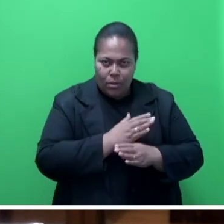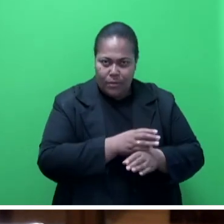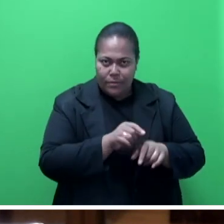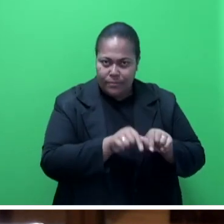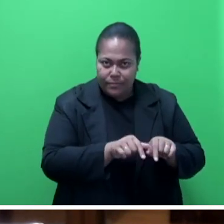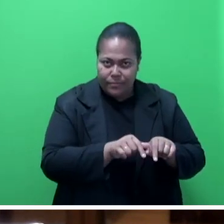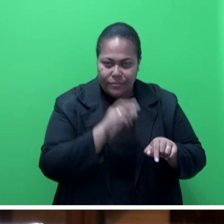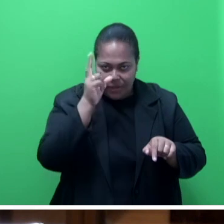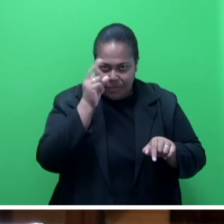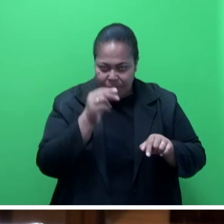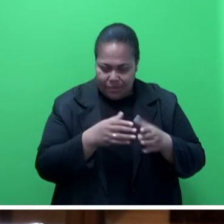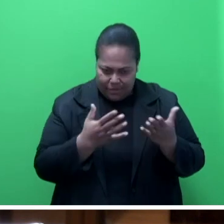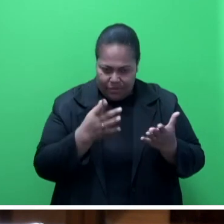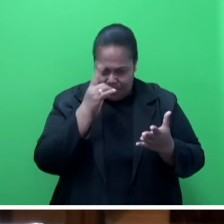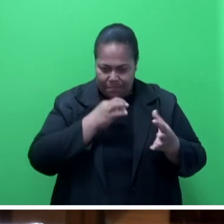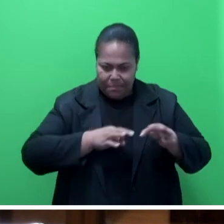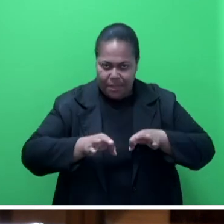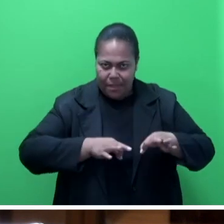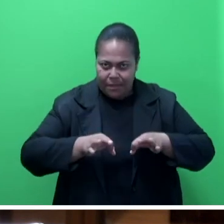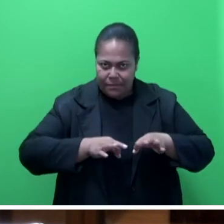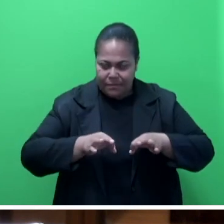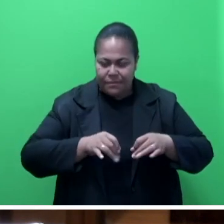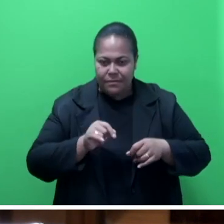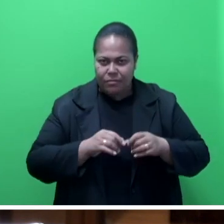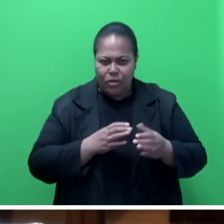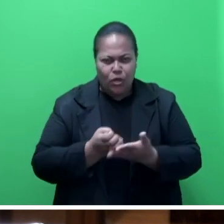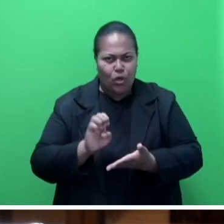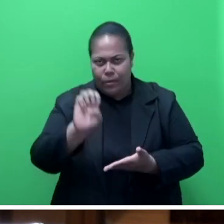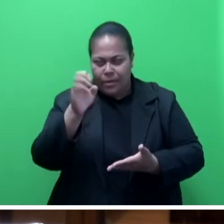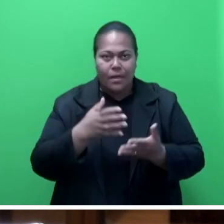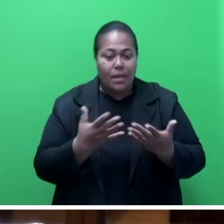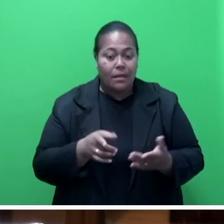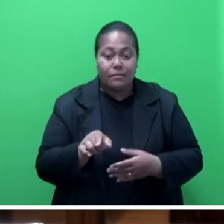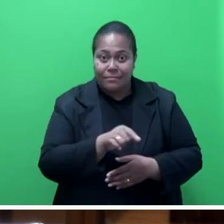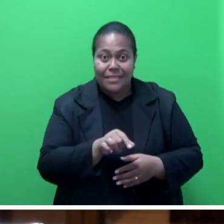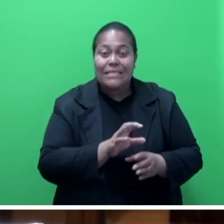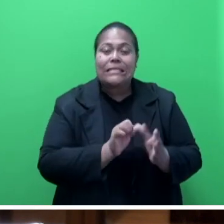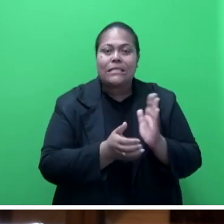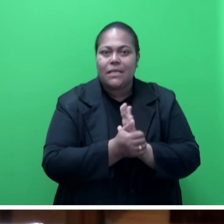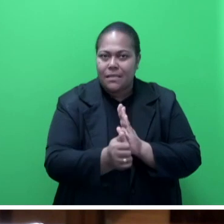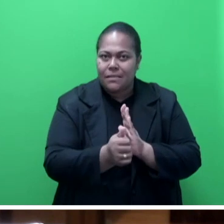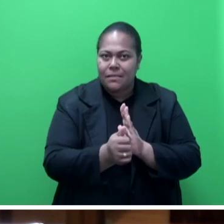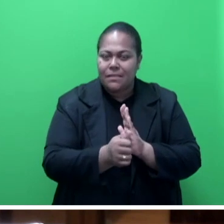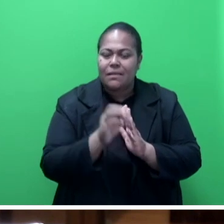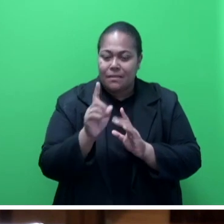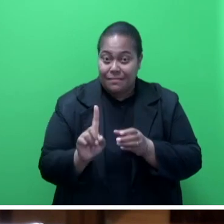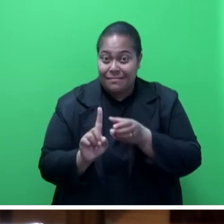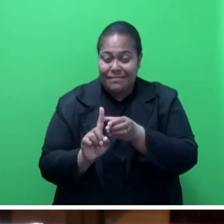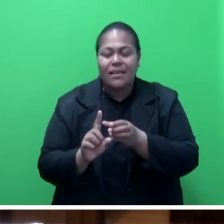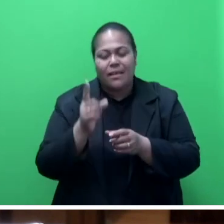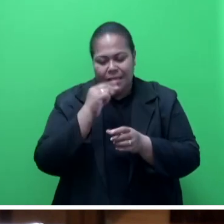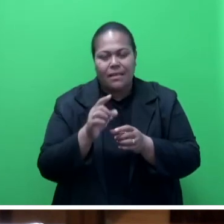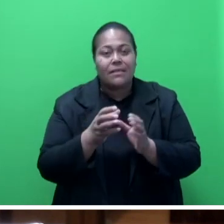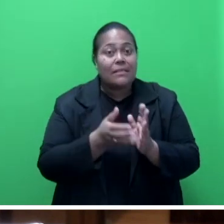economic landscape, and their potential to bring prosperity and accountability to the communities